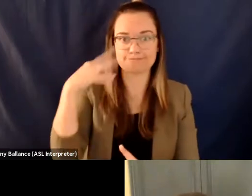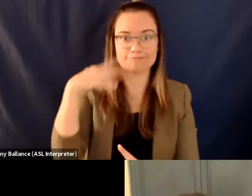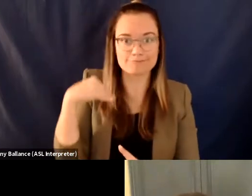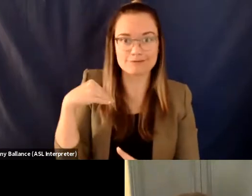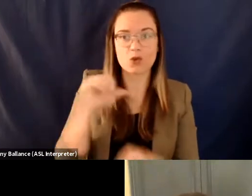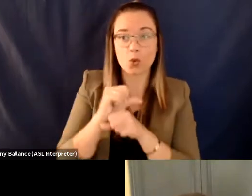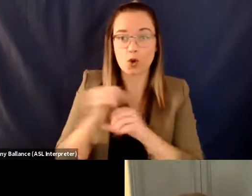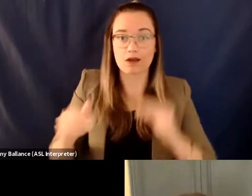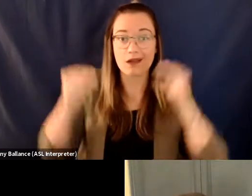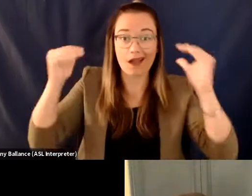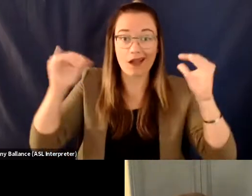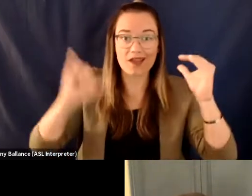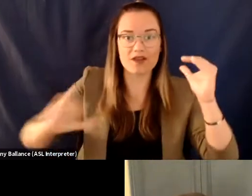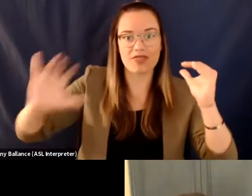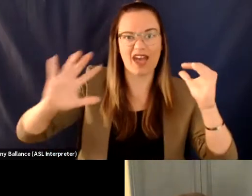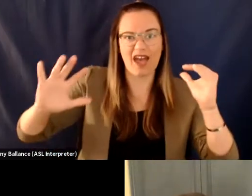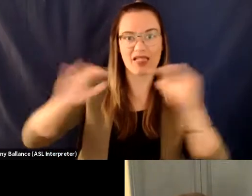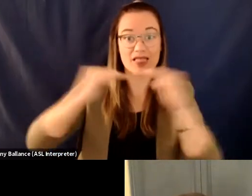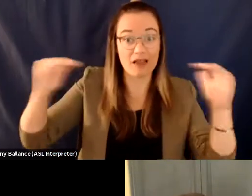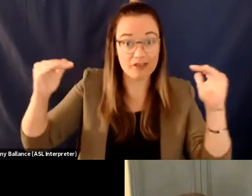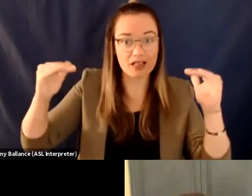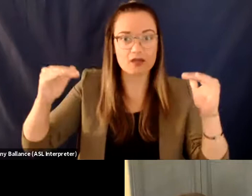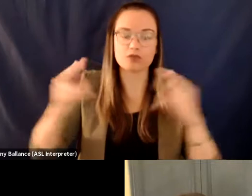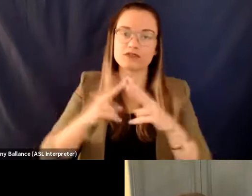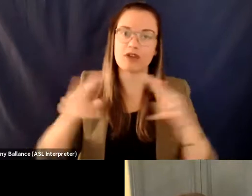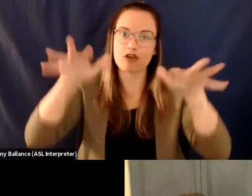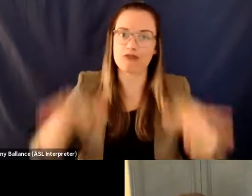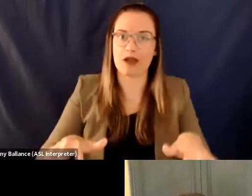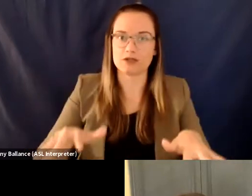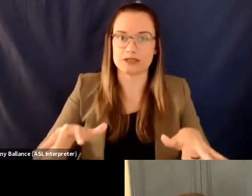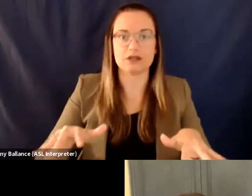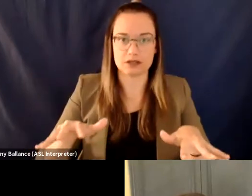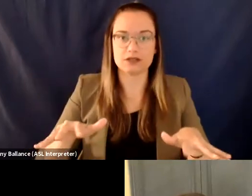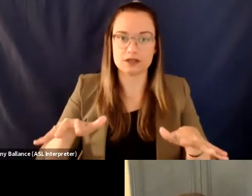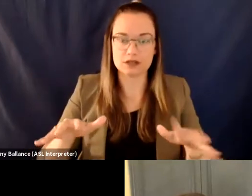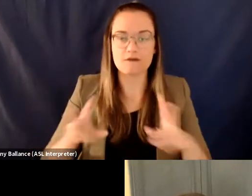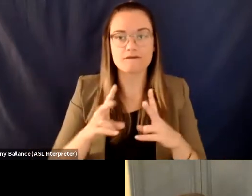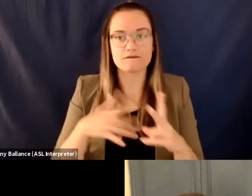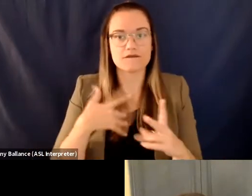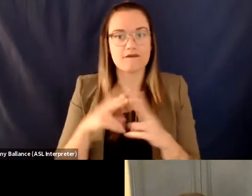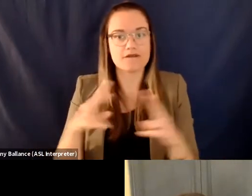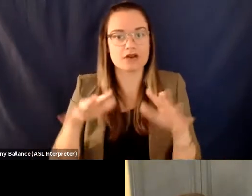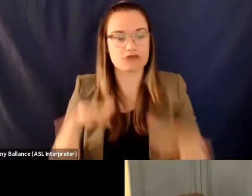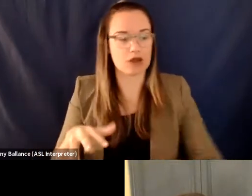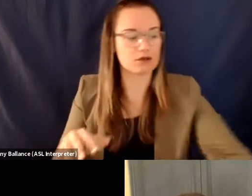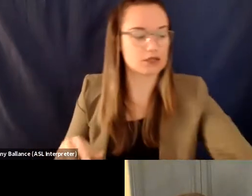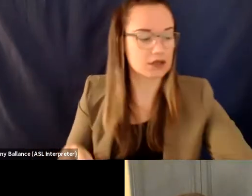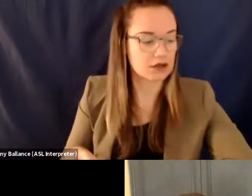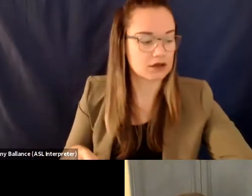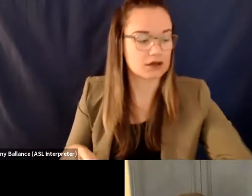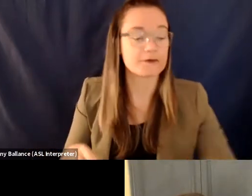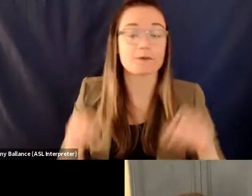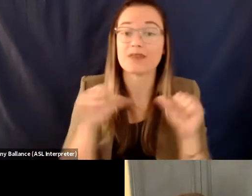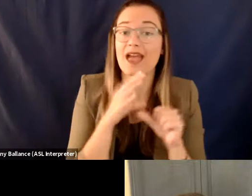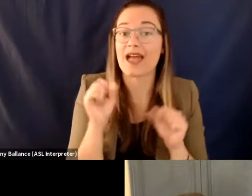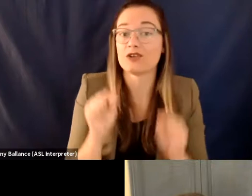higher altitude, let's say, than we have, was very grounding. It just felt very grounded, and we could all make